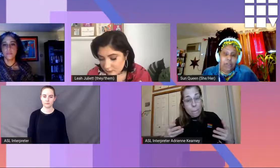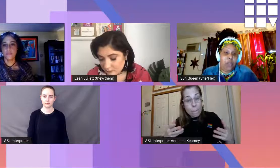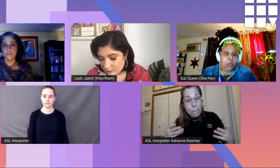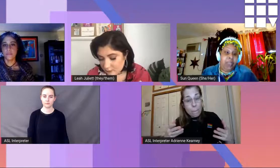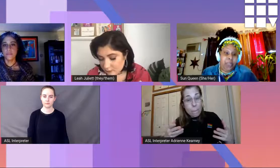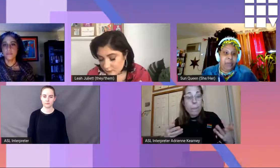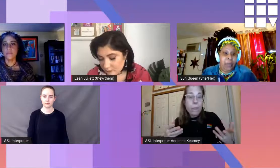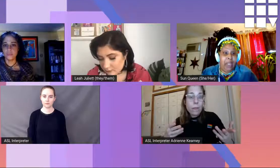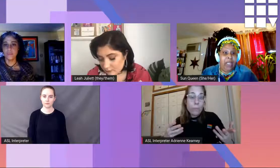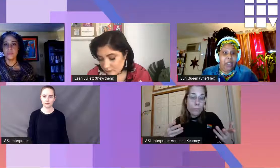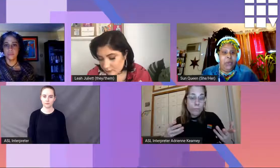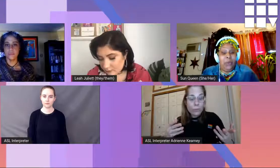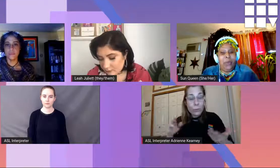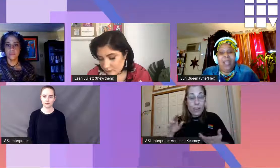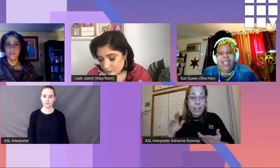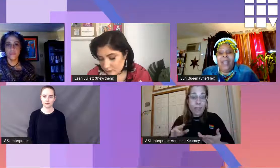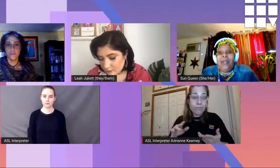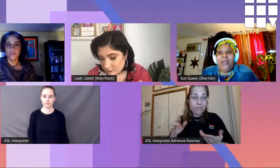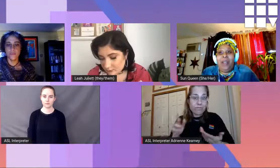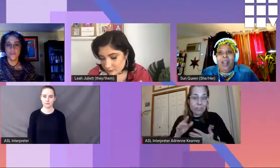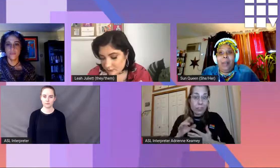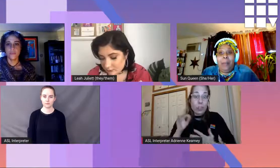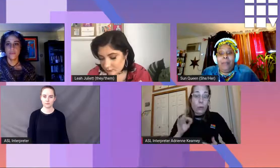or that was chosen for me to,